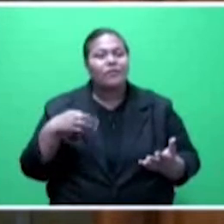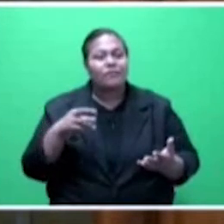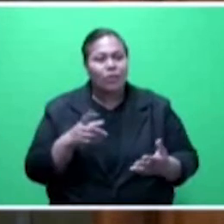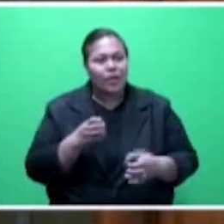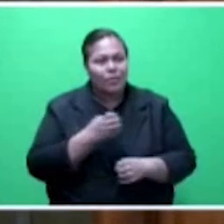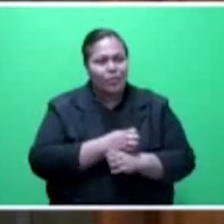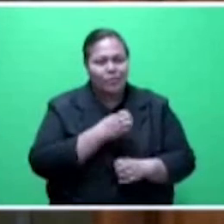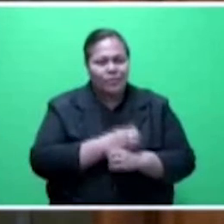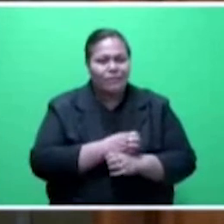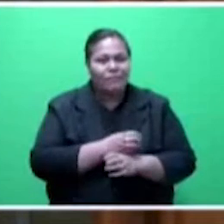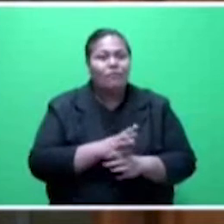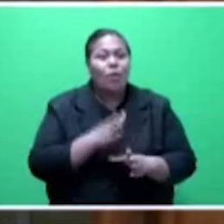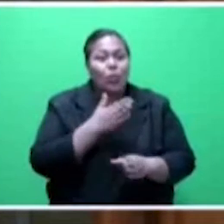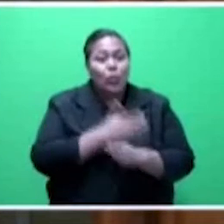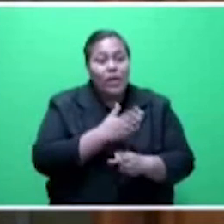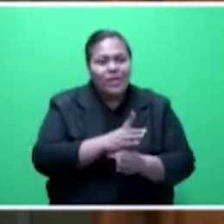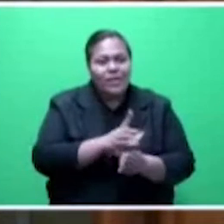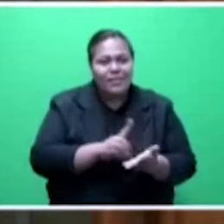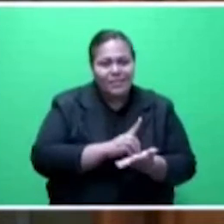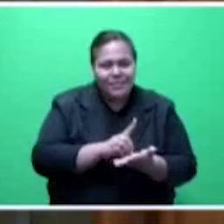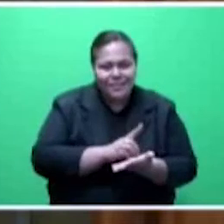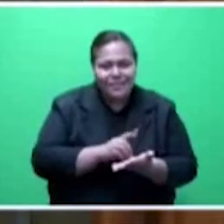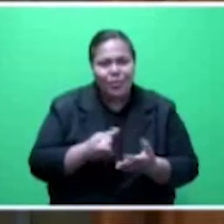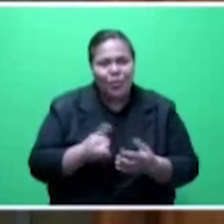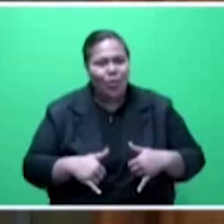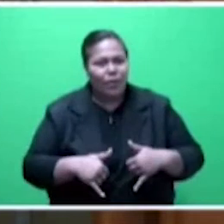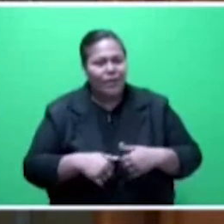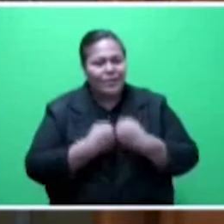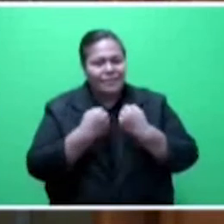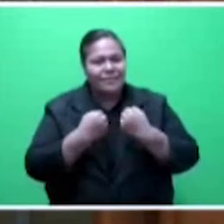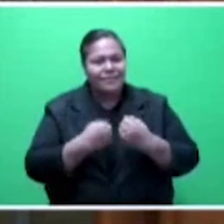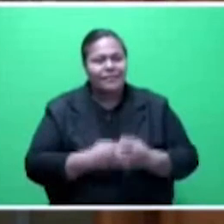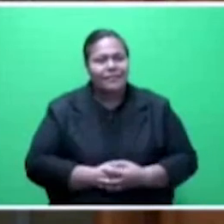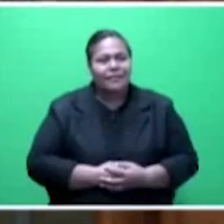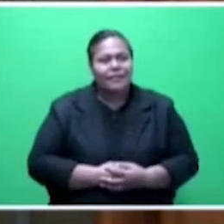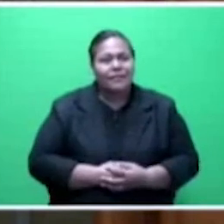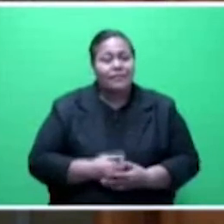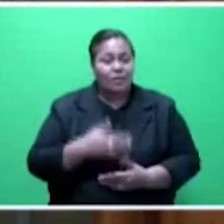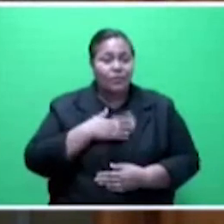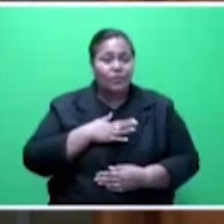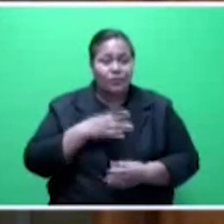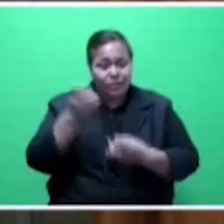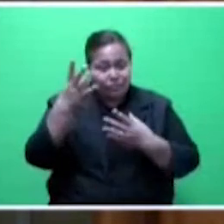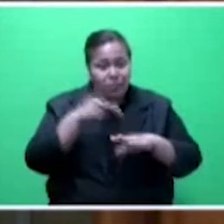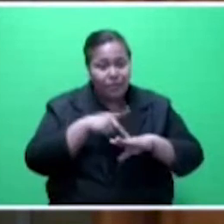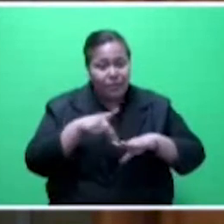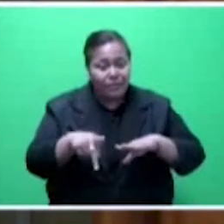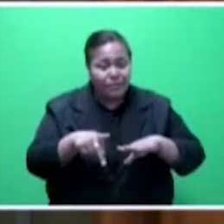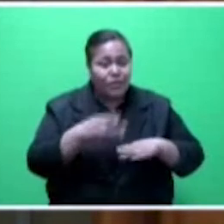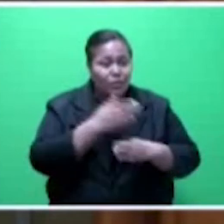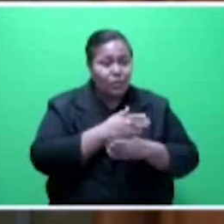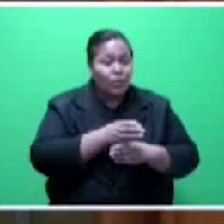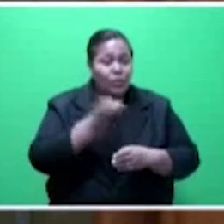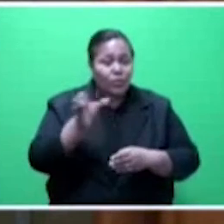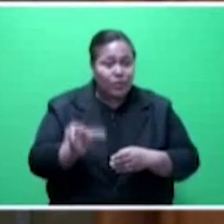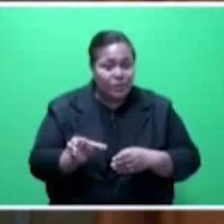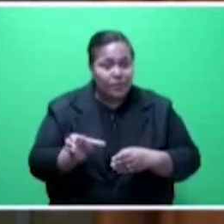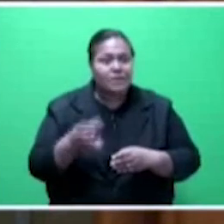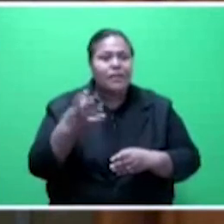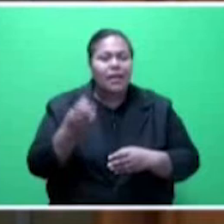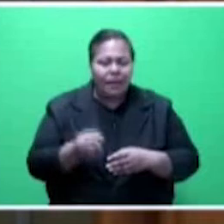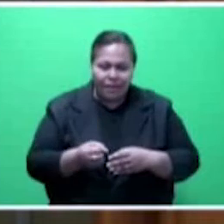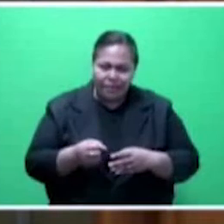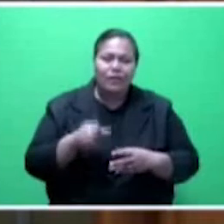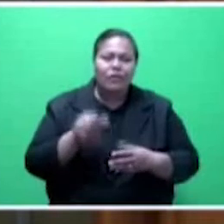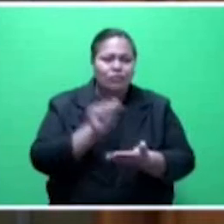diseases which is reported. Mr. Speaker, sir, I also wish to inform the House that workers have the alternative to